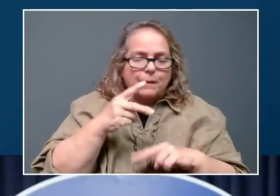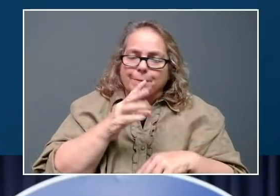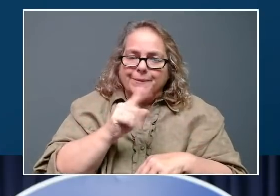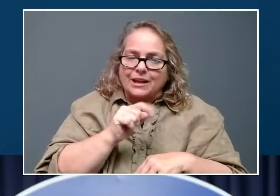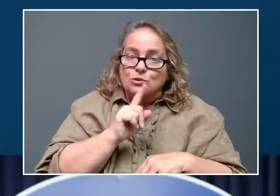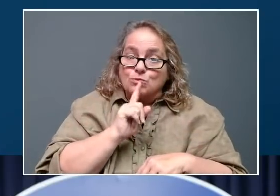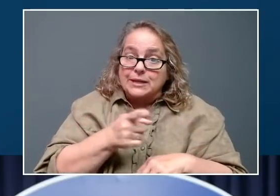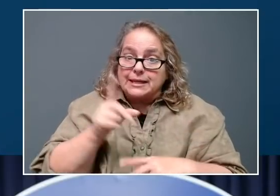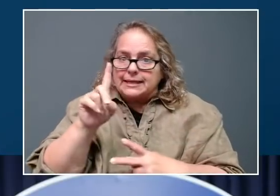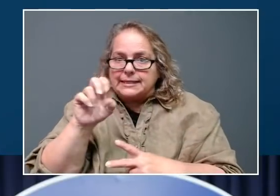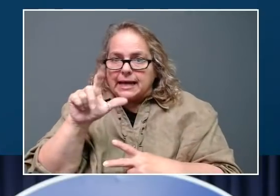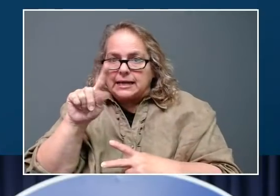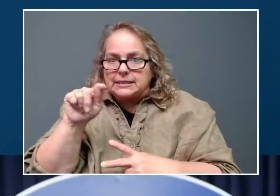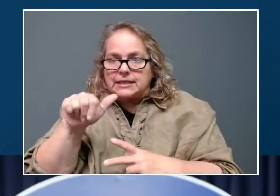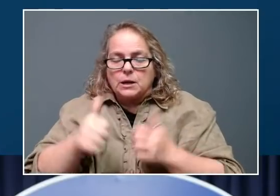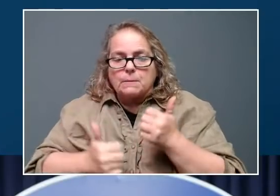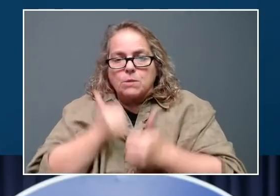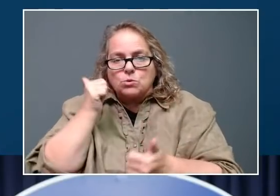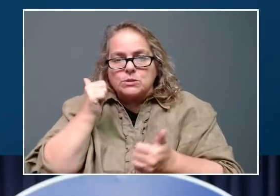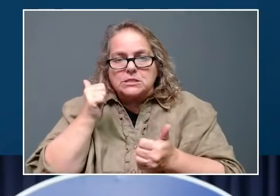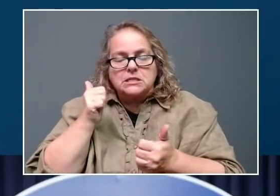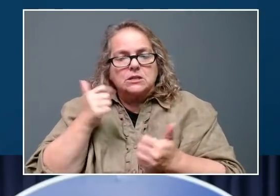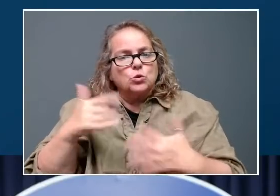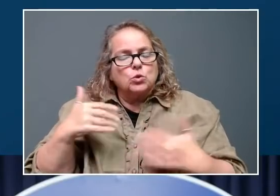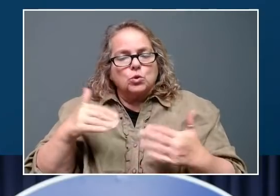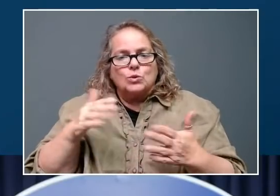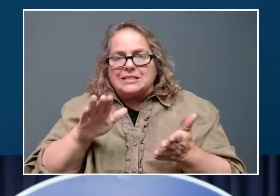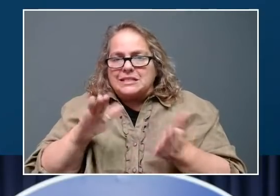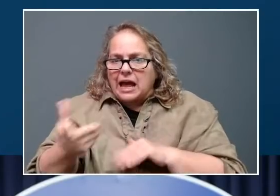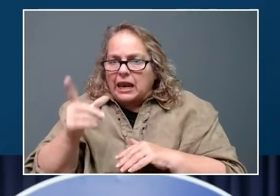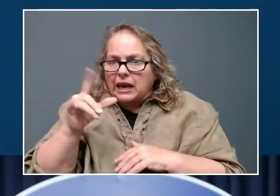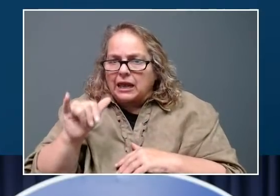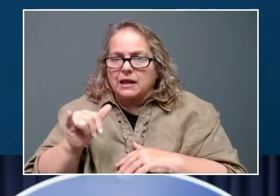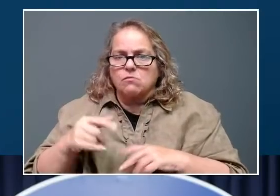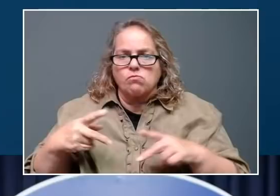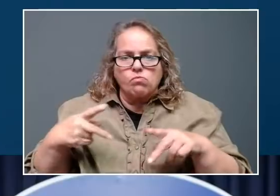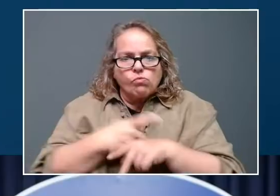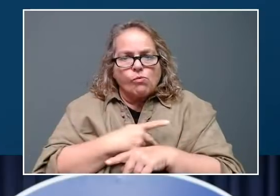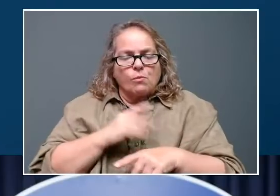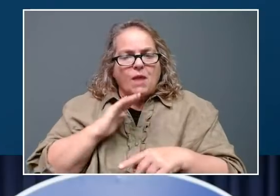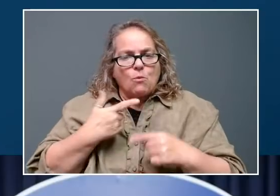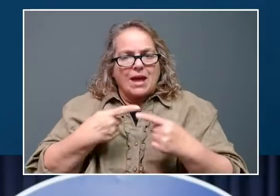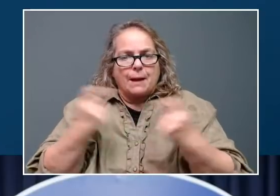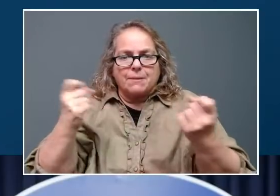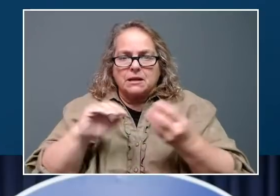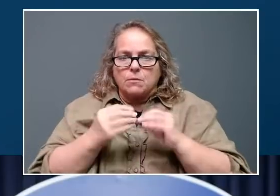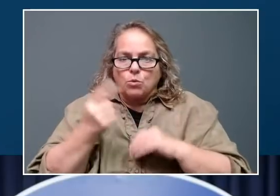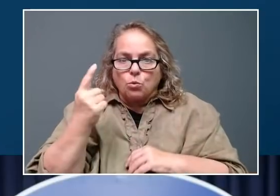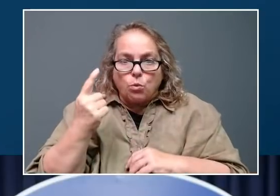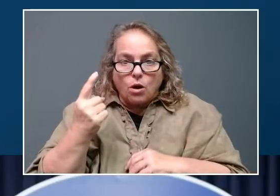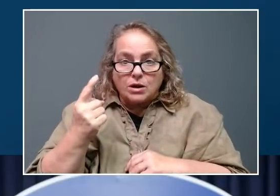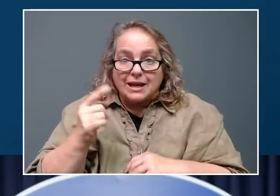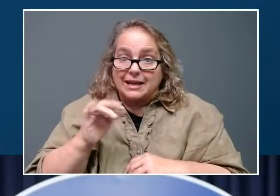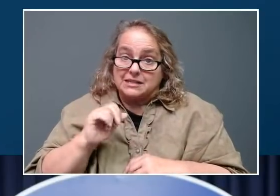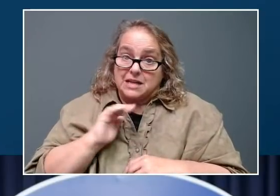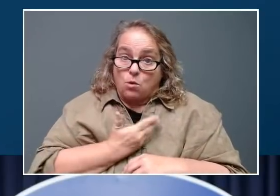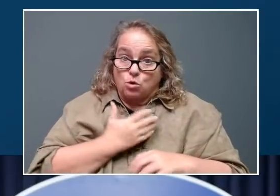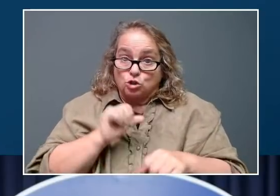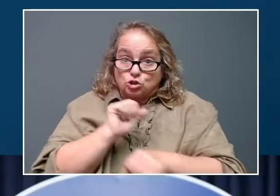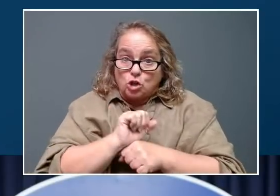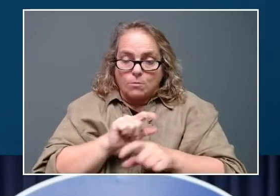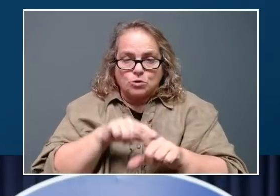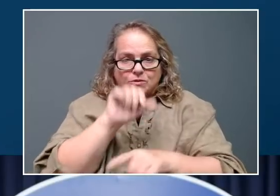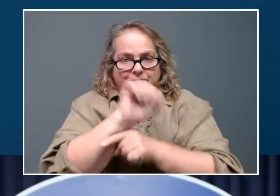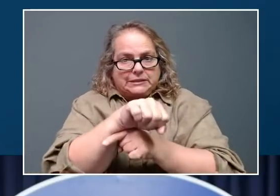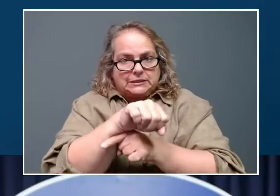date. It is currently our enemy number 1, that it is our job to defeat. So this is being driven